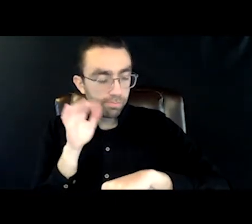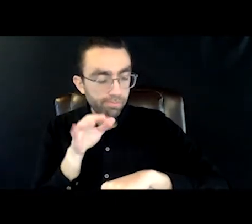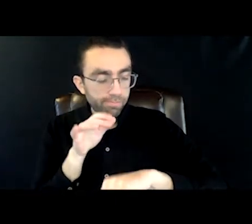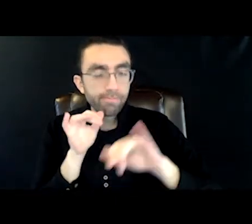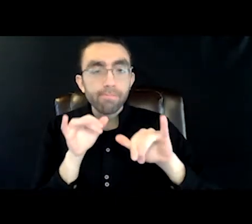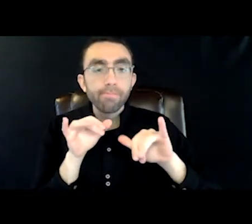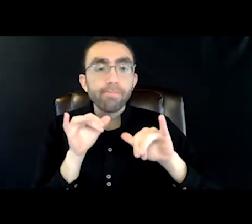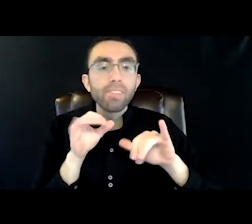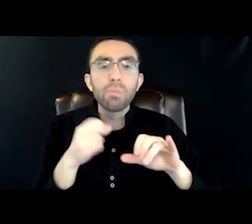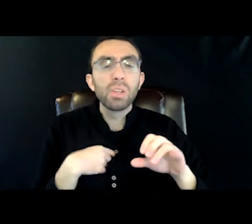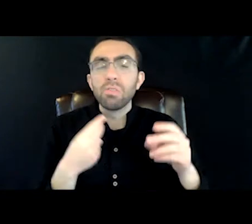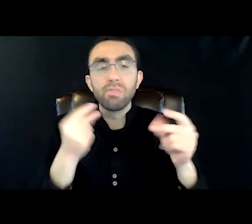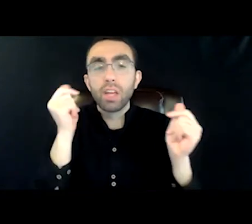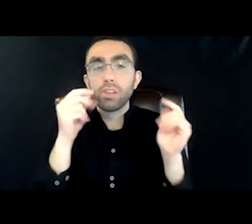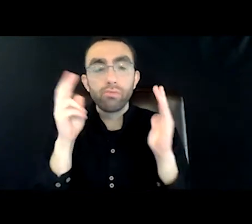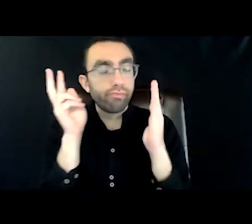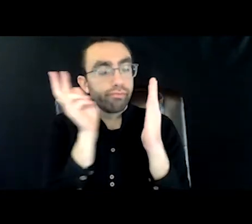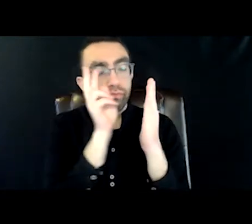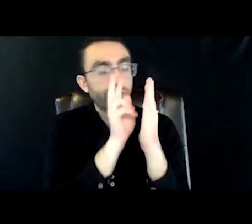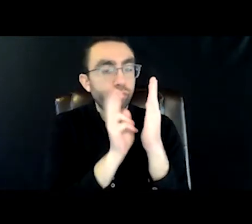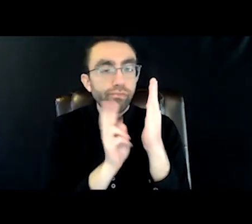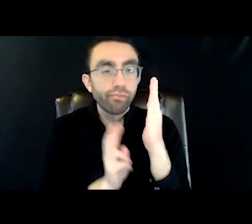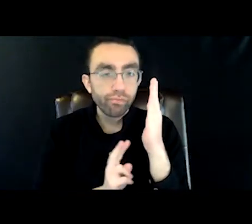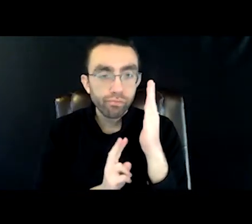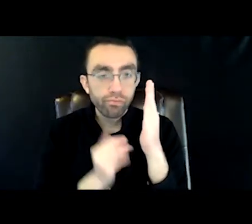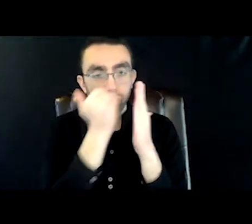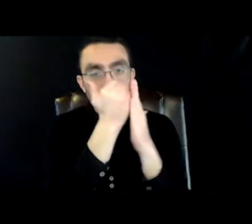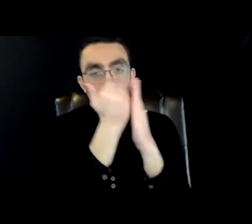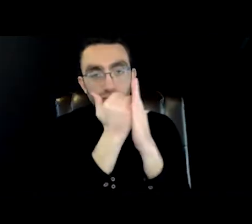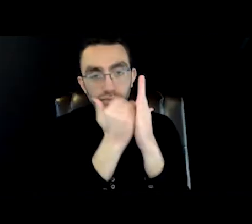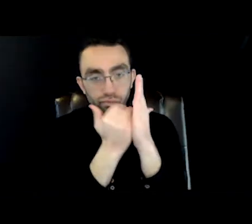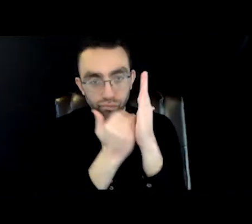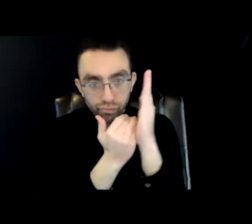I guess I will just go through this quickly, but we